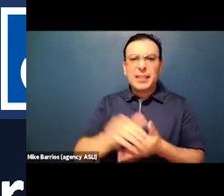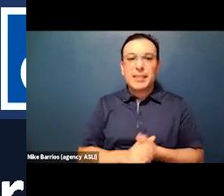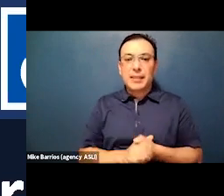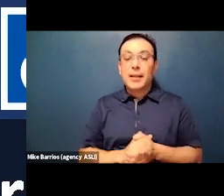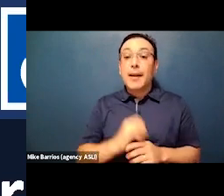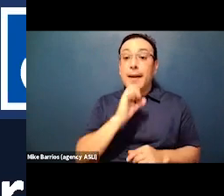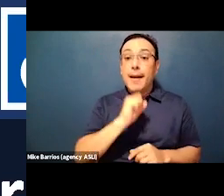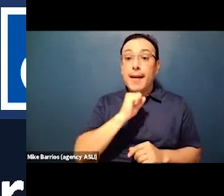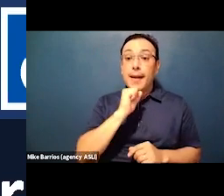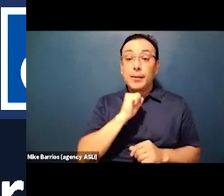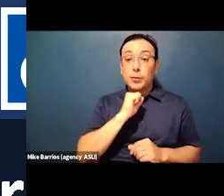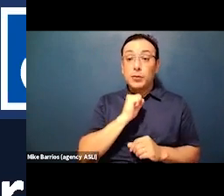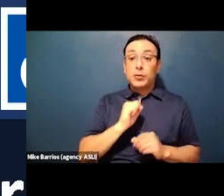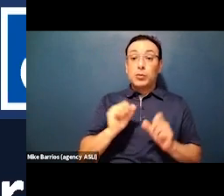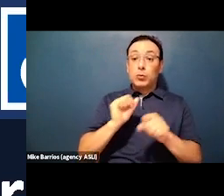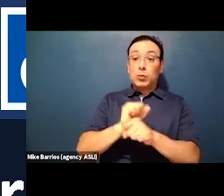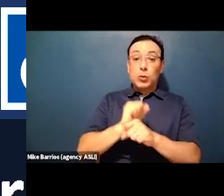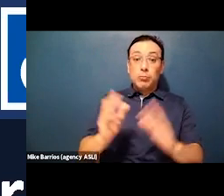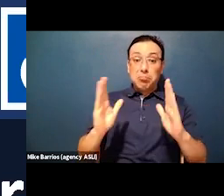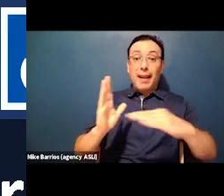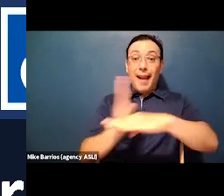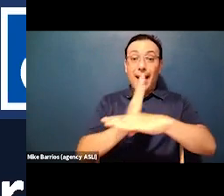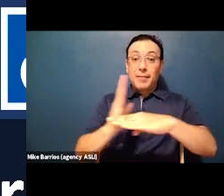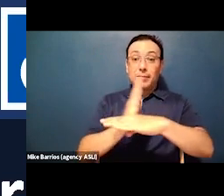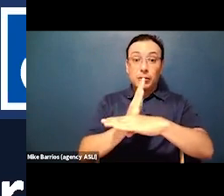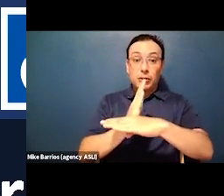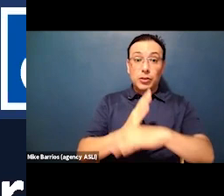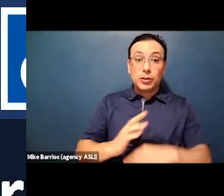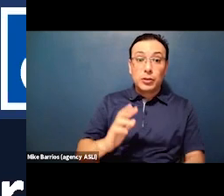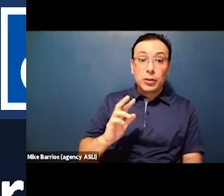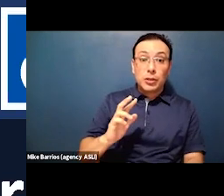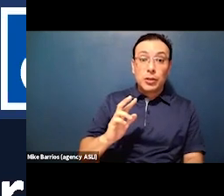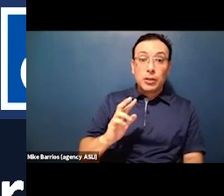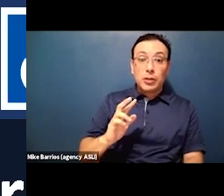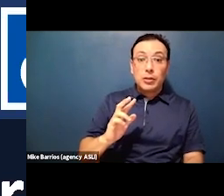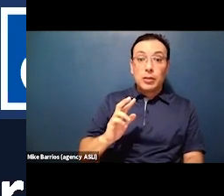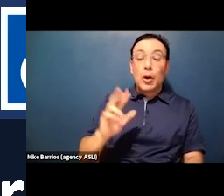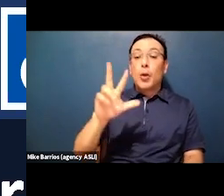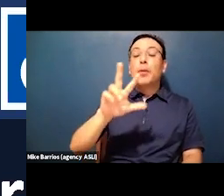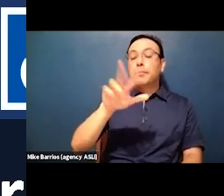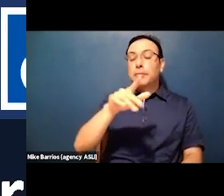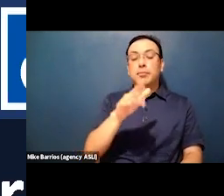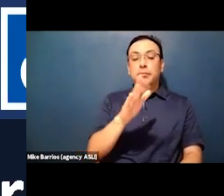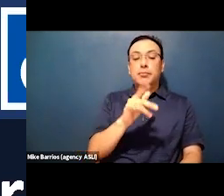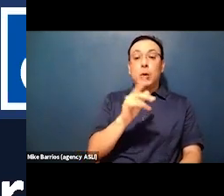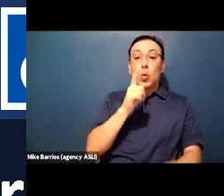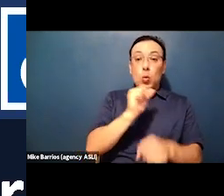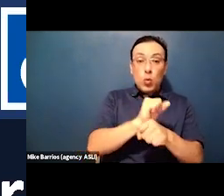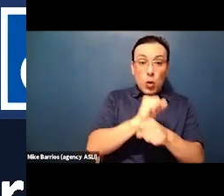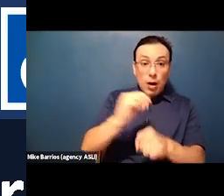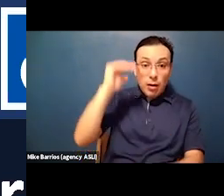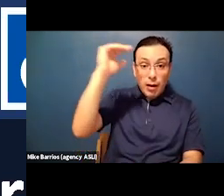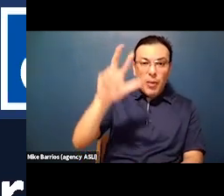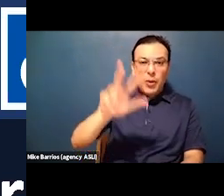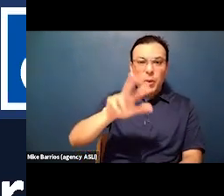disabilities was 33, and people without disabilities, 75. That's